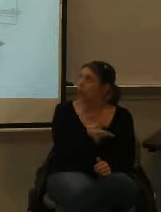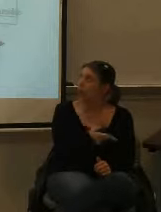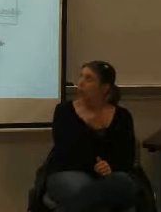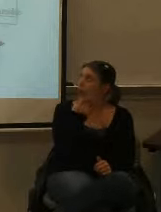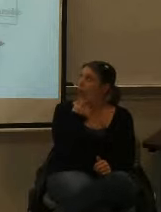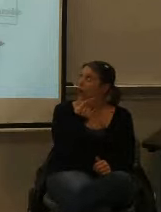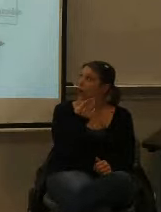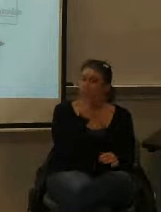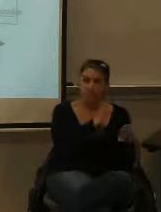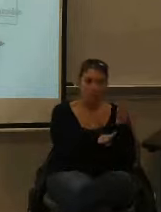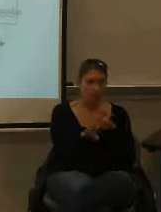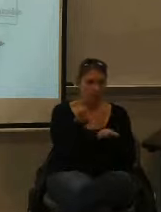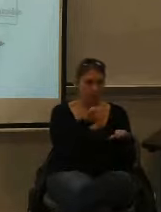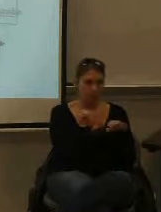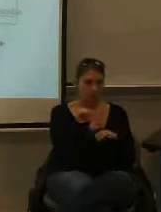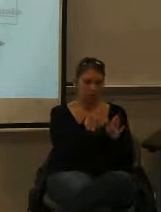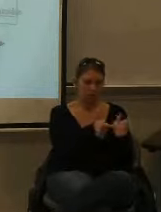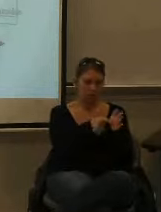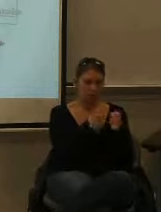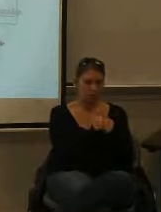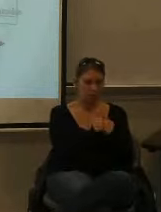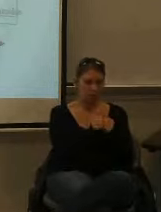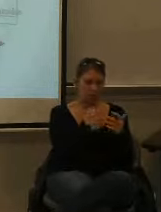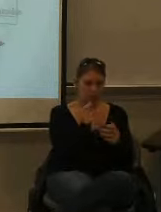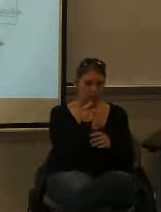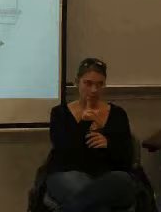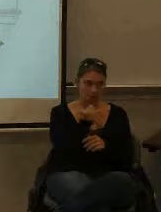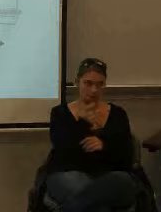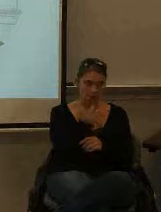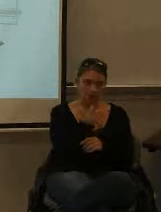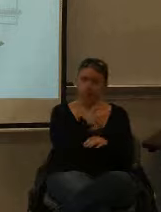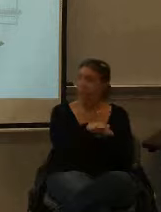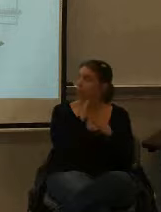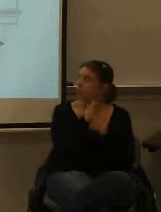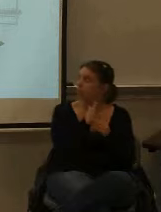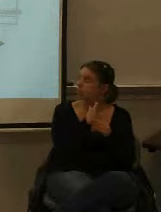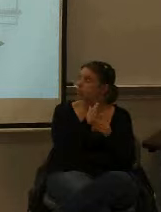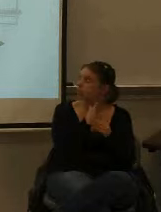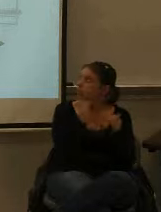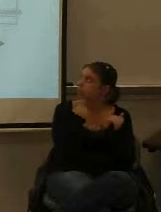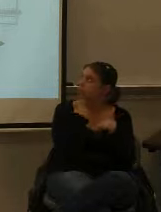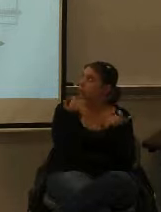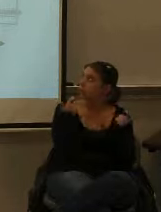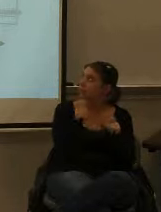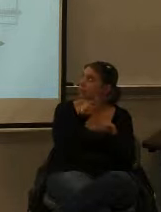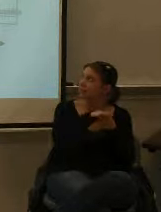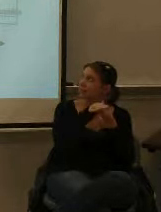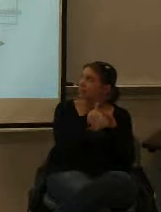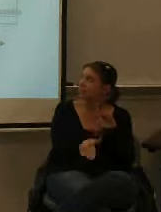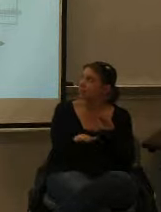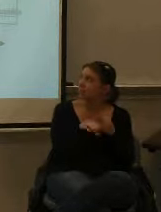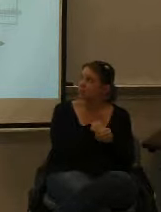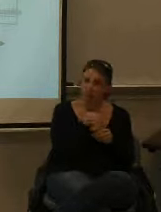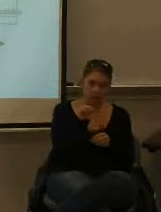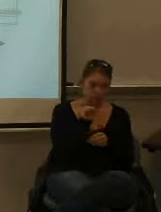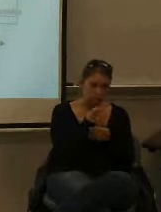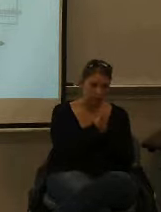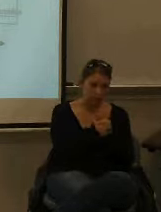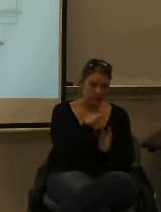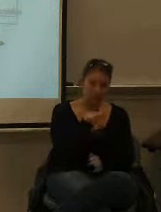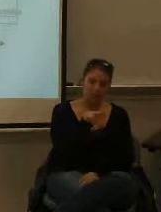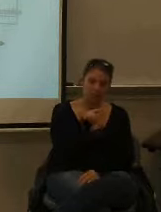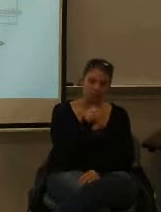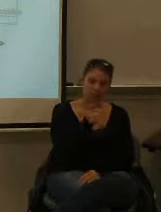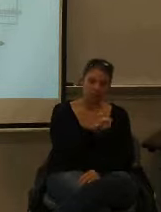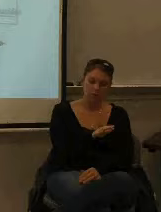high biochemical oxygen demand with that carbon loading on the top panel. You have a big dip in oxygen and going anoxic